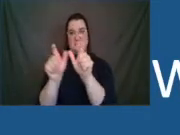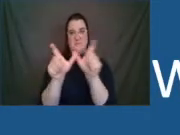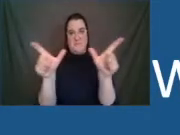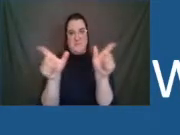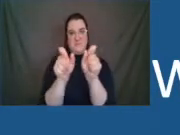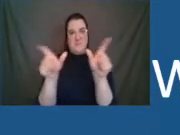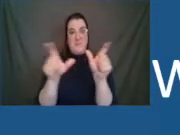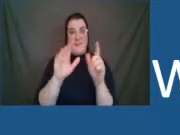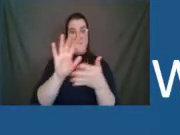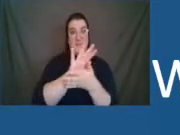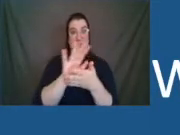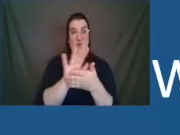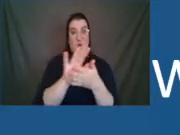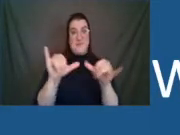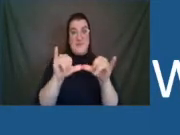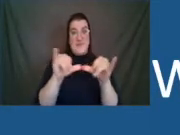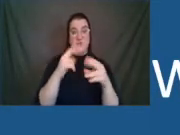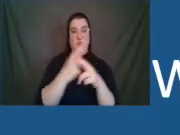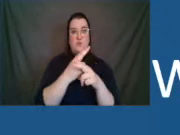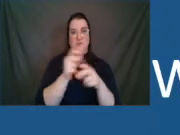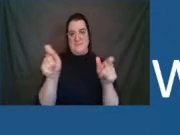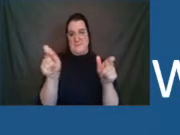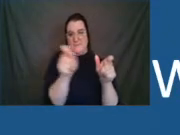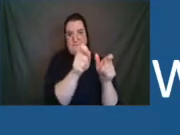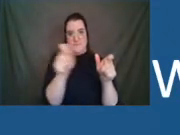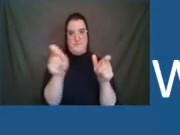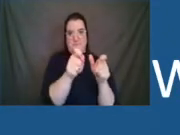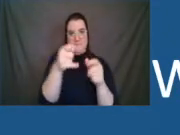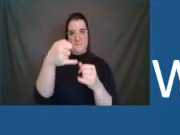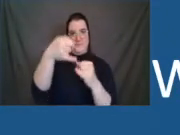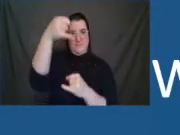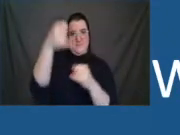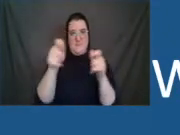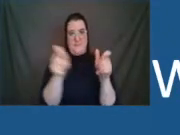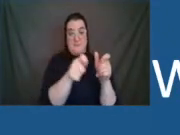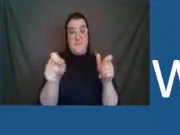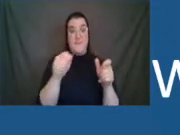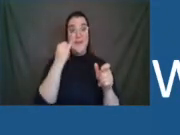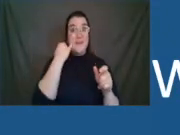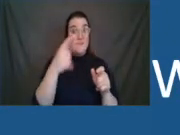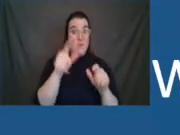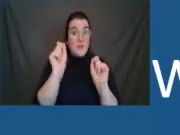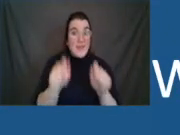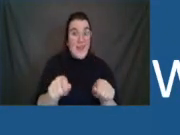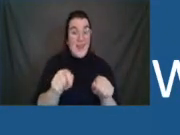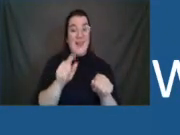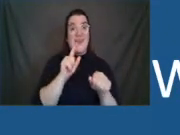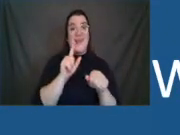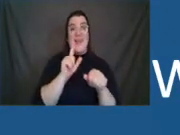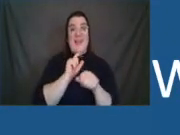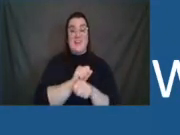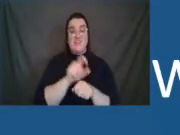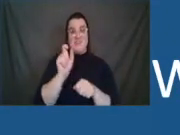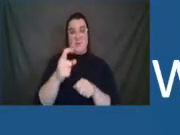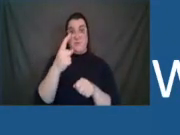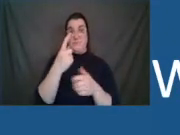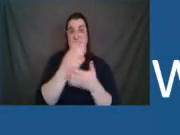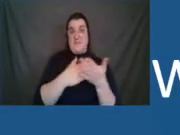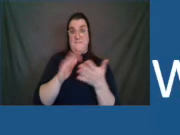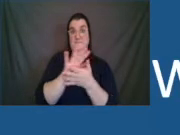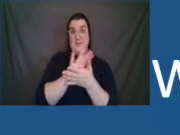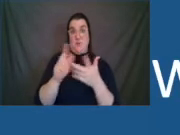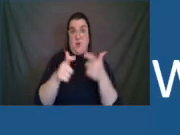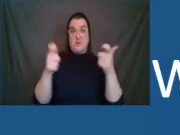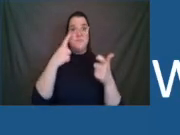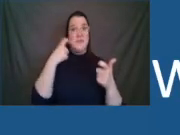Zoom. You're able to adjust your video sizing on the Zoom using the sliding feature. If you can, and you